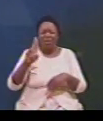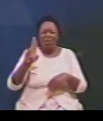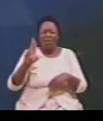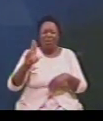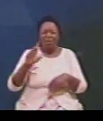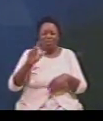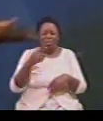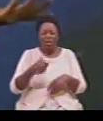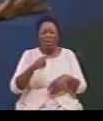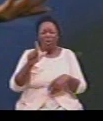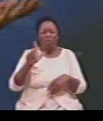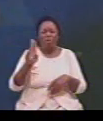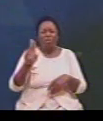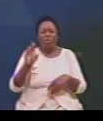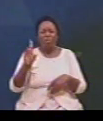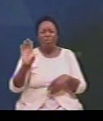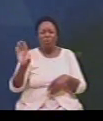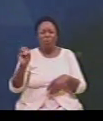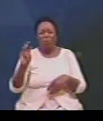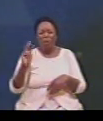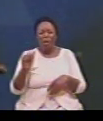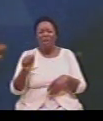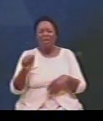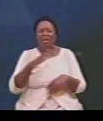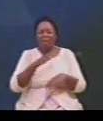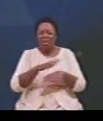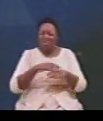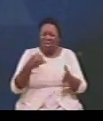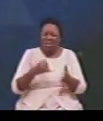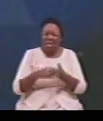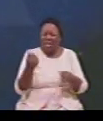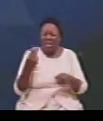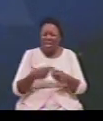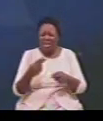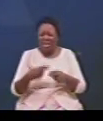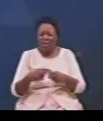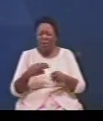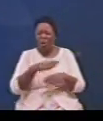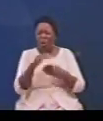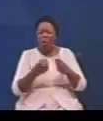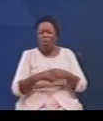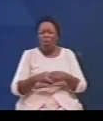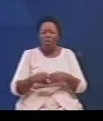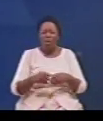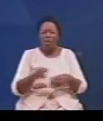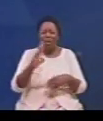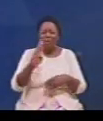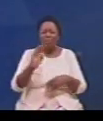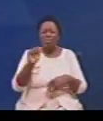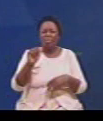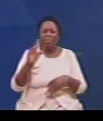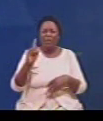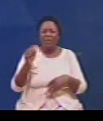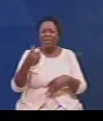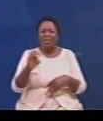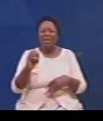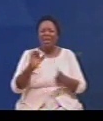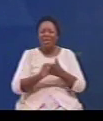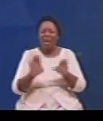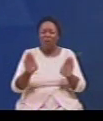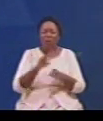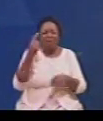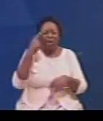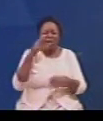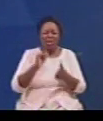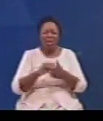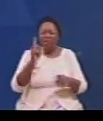is bandage. They call it cataract, is bandage. All the bandage that closes your eyes, that you